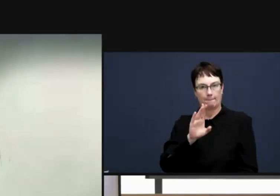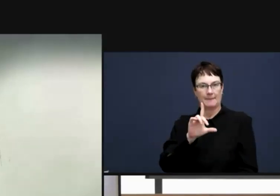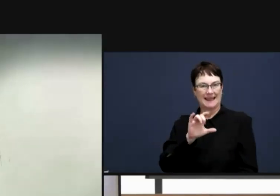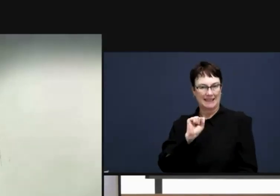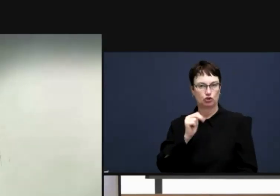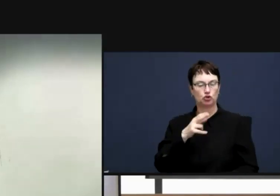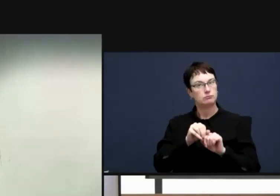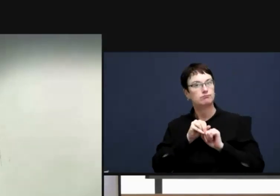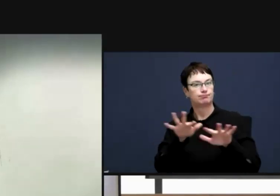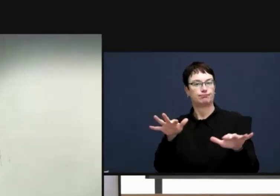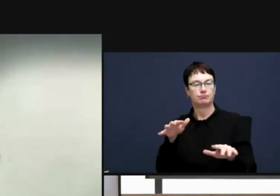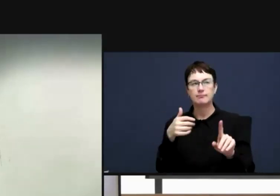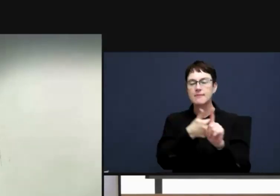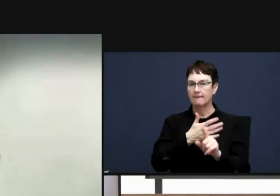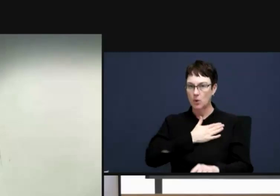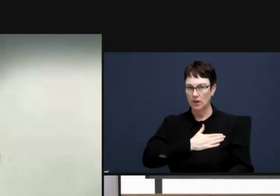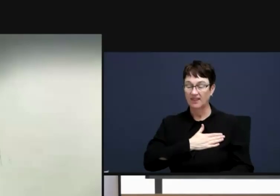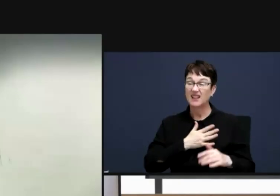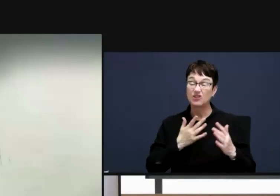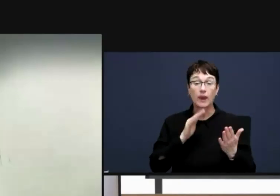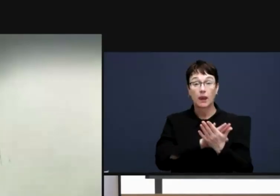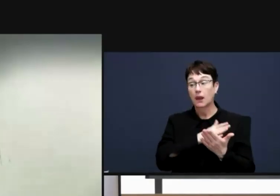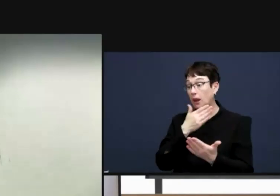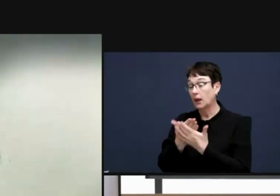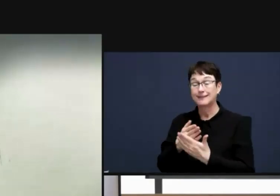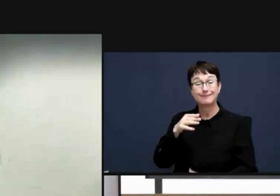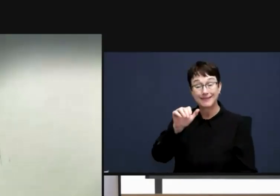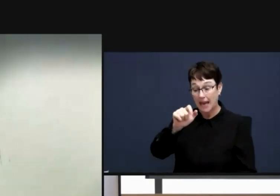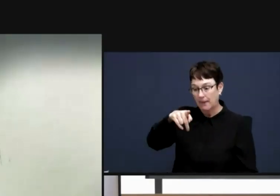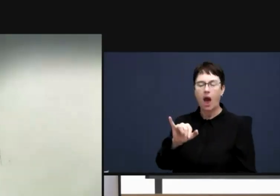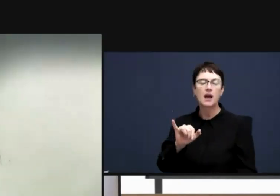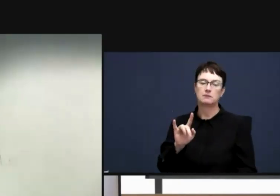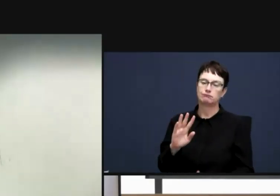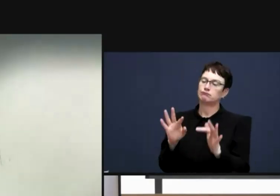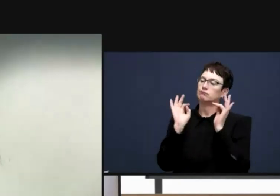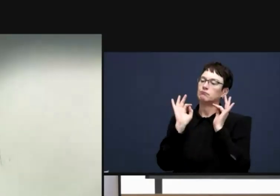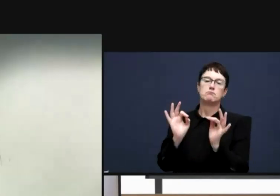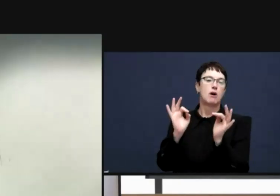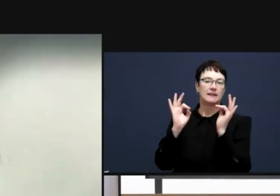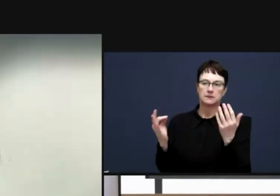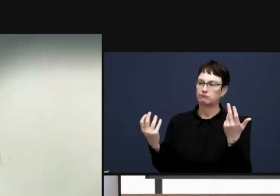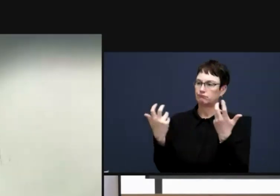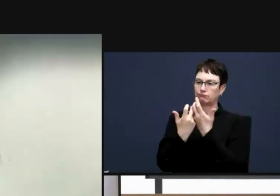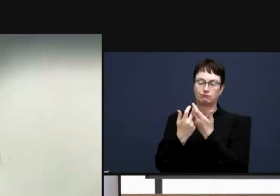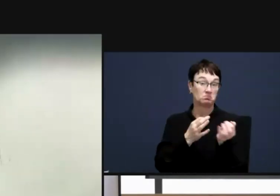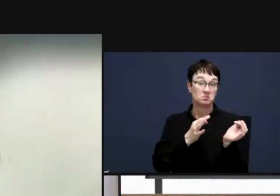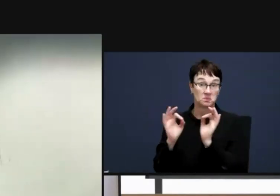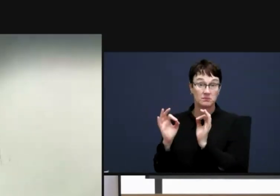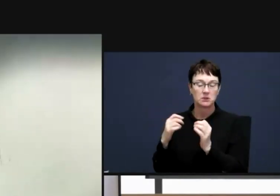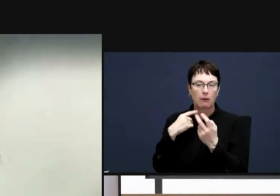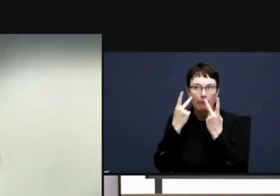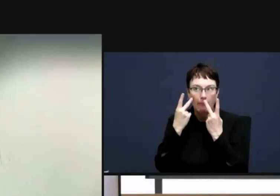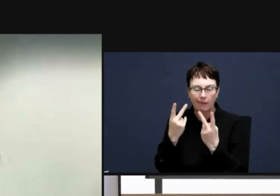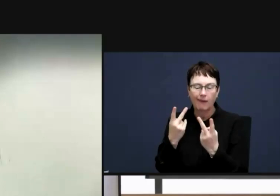API, and that works actually perfect. Also, because your implementing partners can use that API